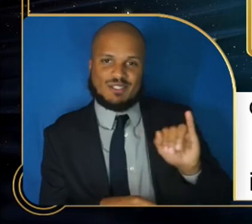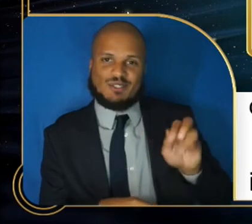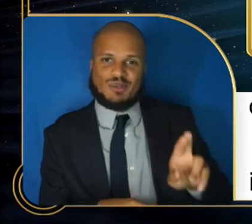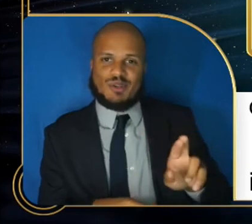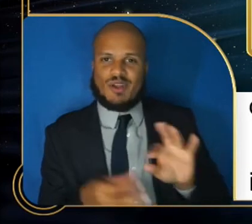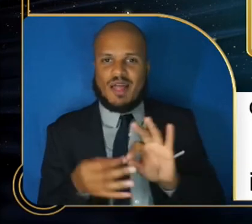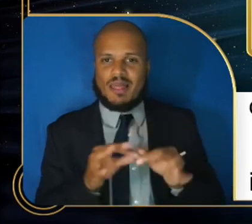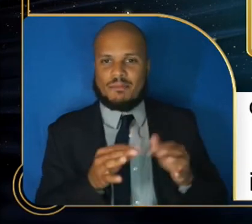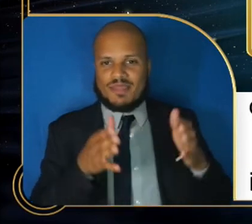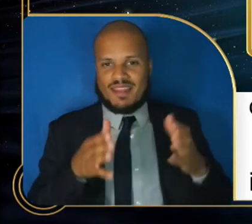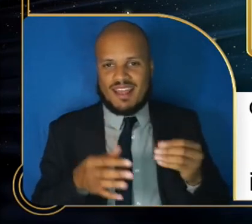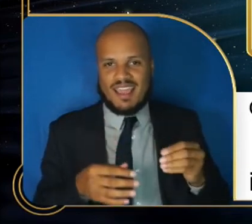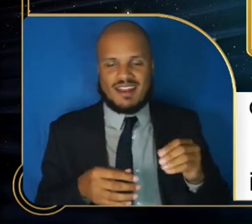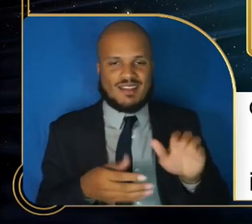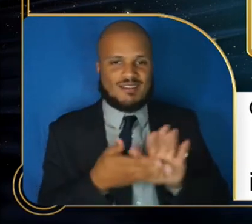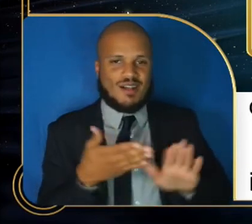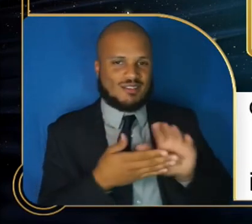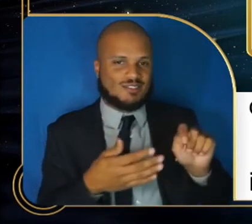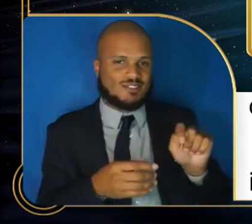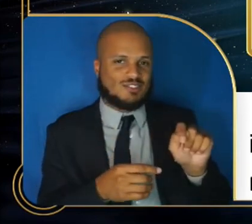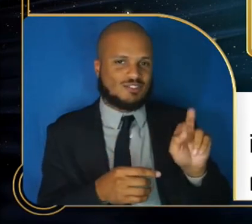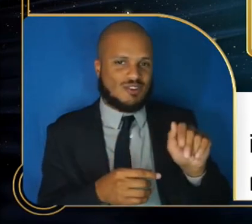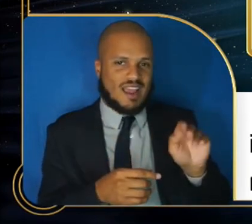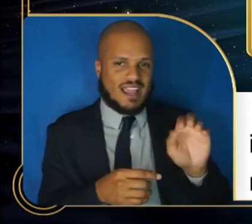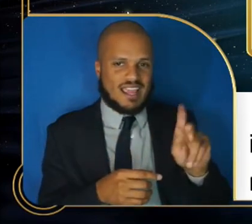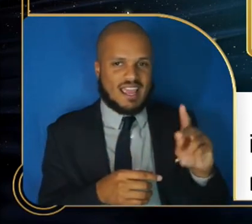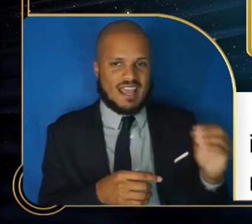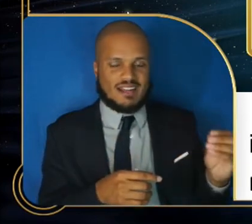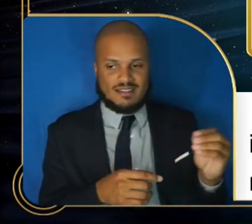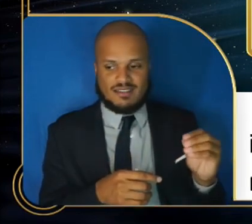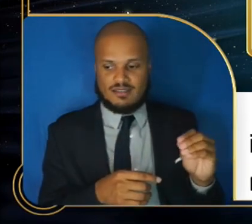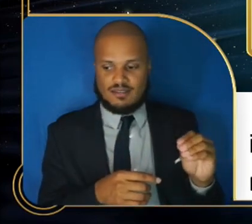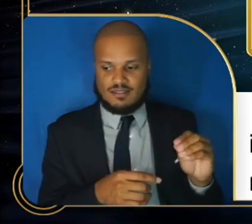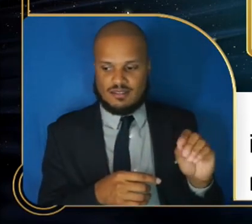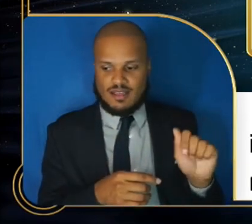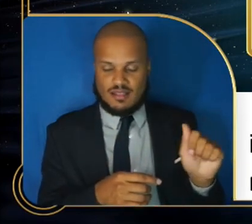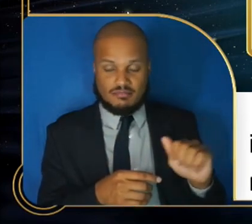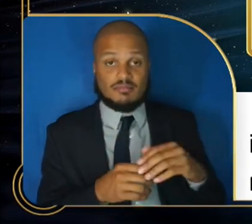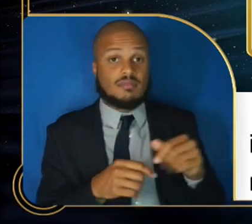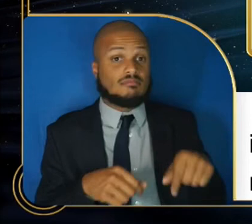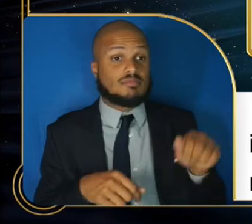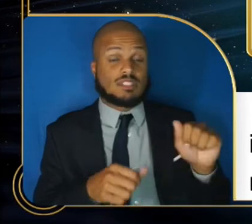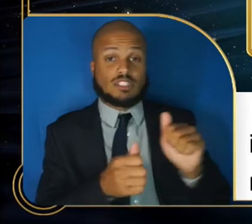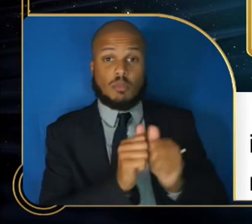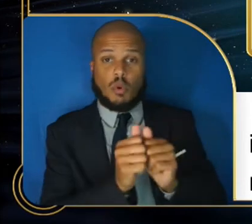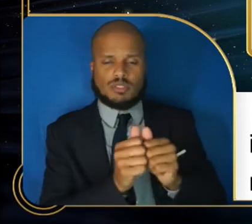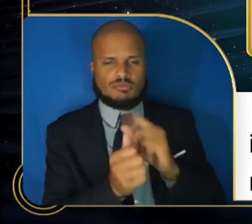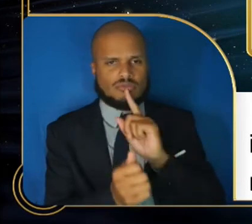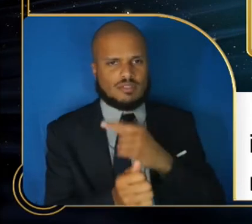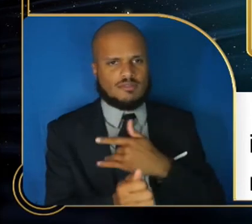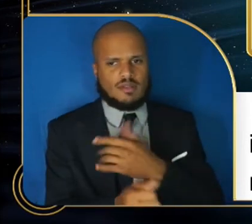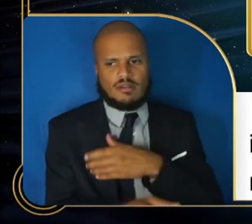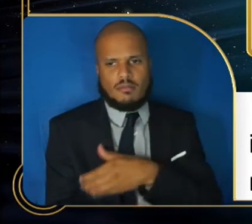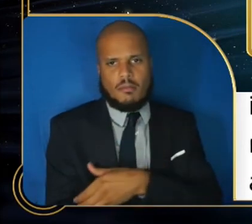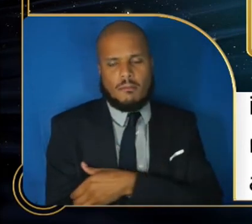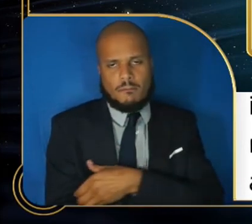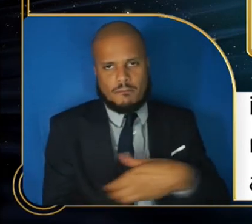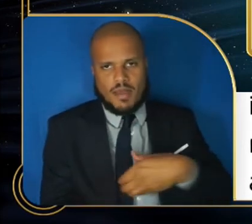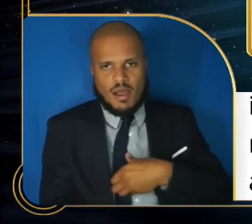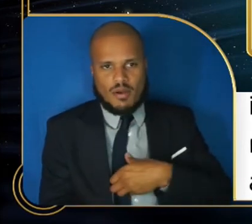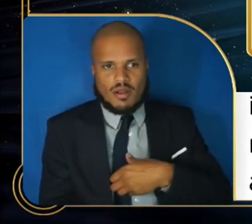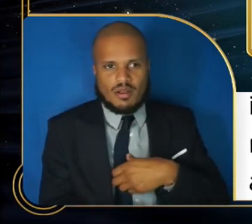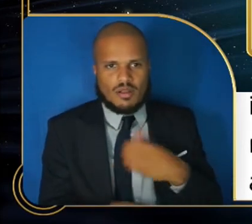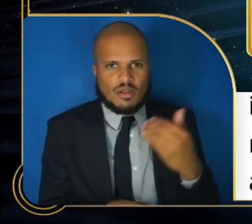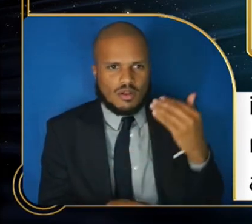college track and cross country athlete, I can attest that sports is an empowering place where you gain mentorship and learn